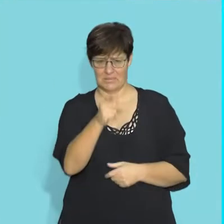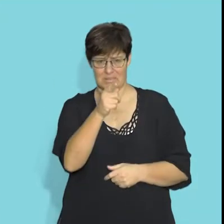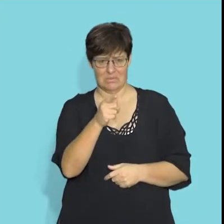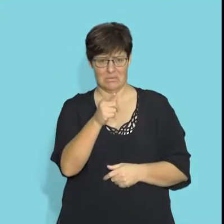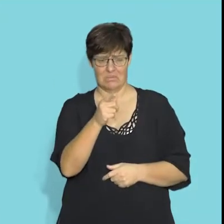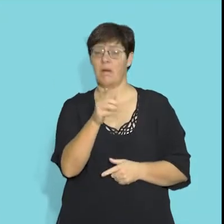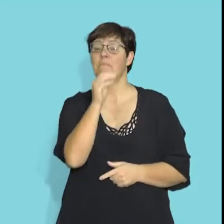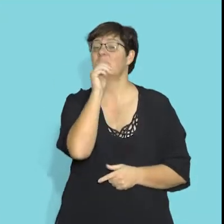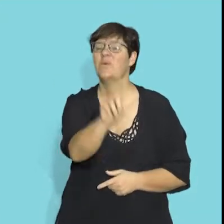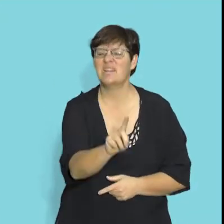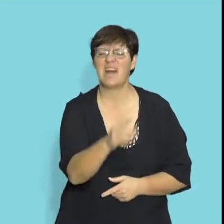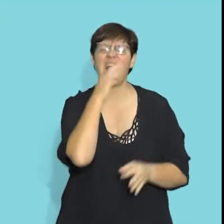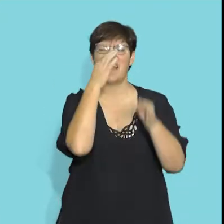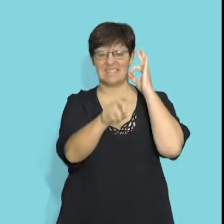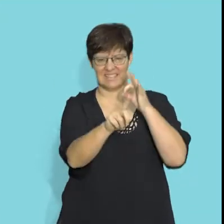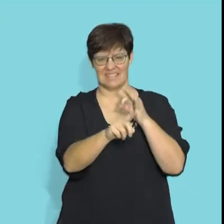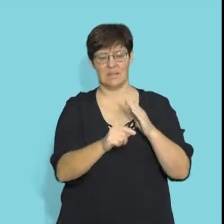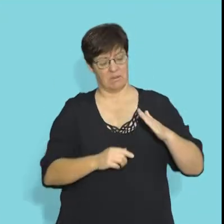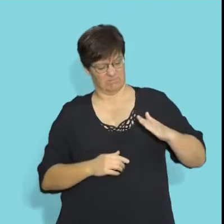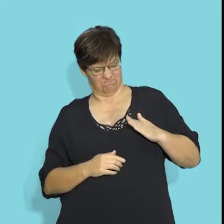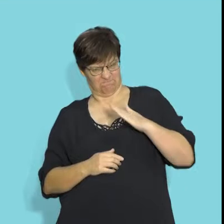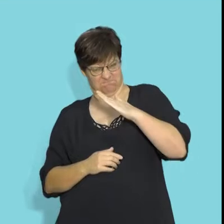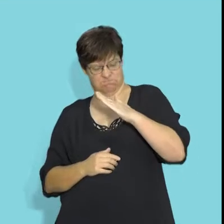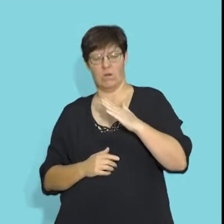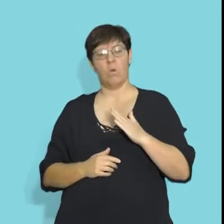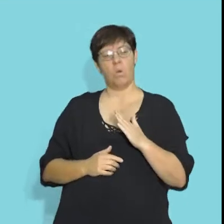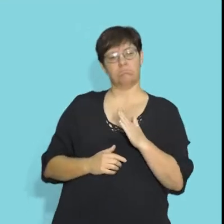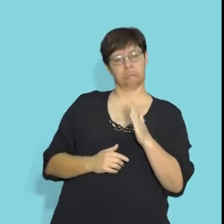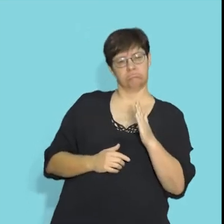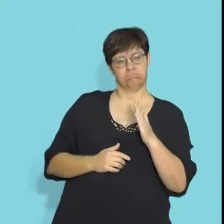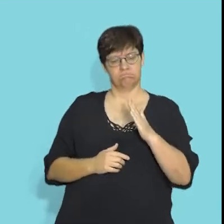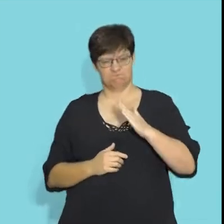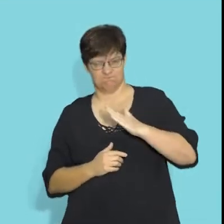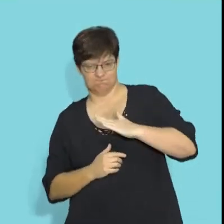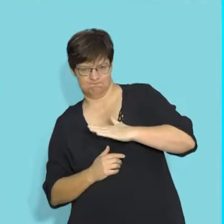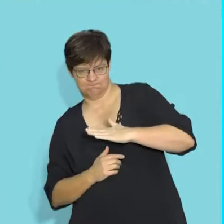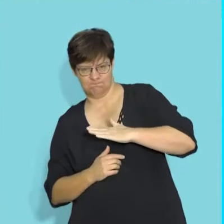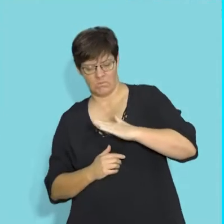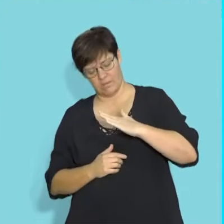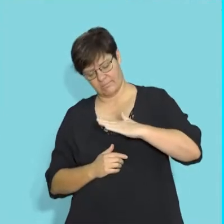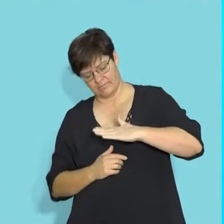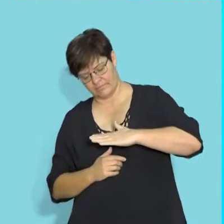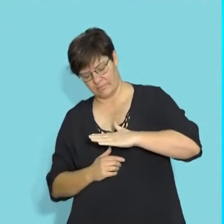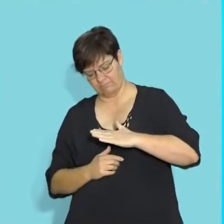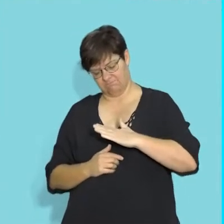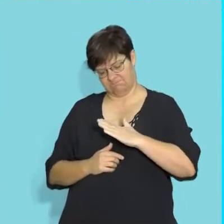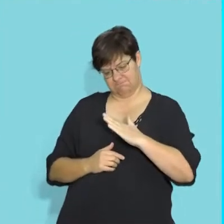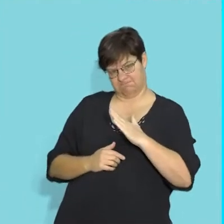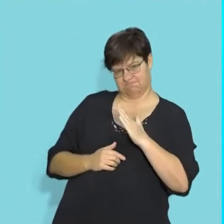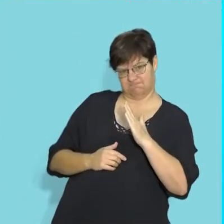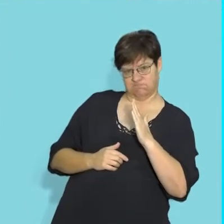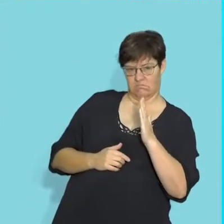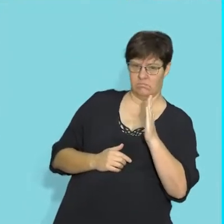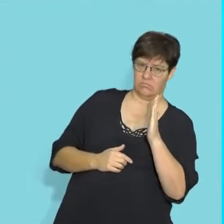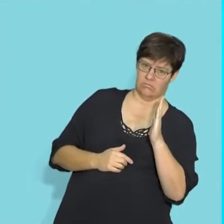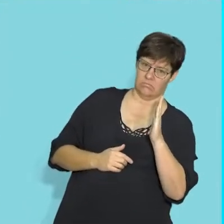is it's a fancy word for the steepness of a line. How steep is a line? How flat is a line? And